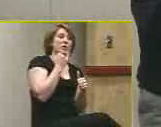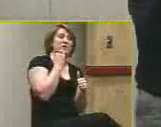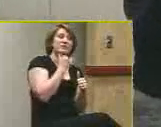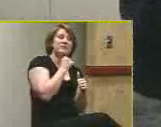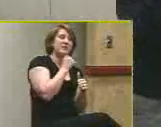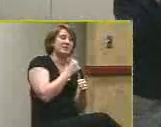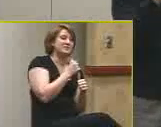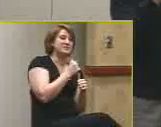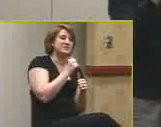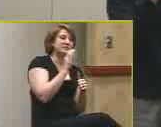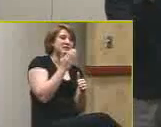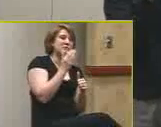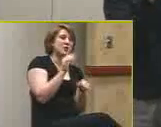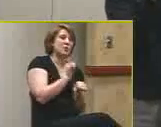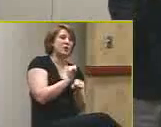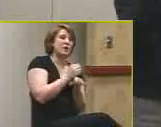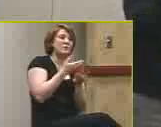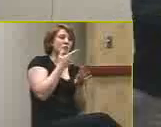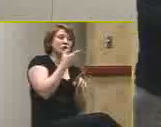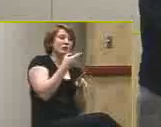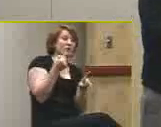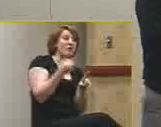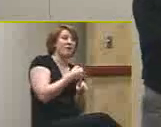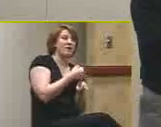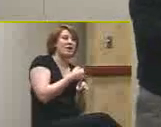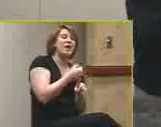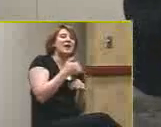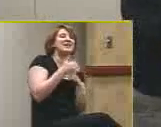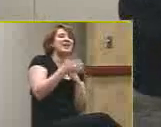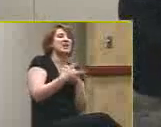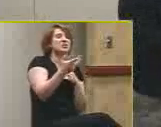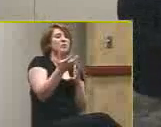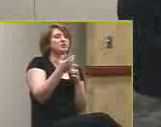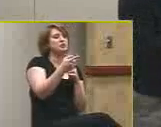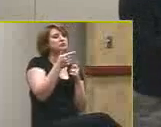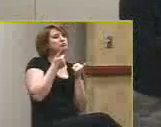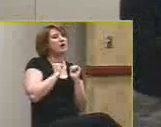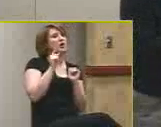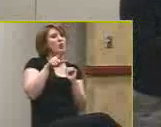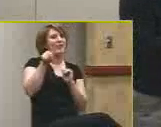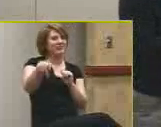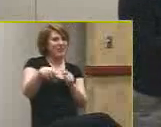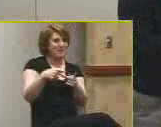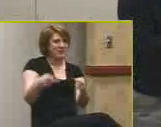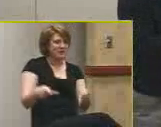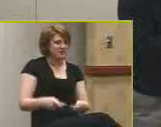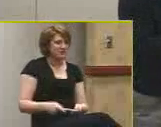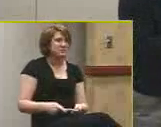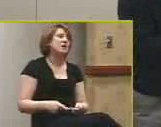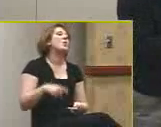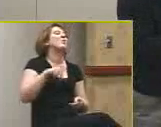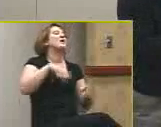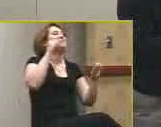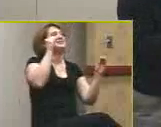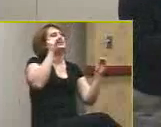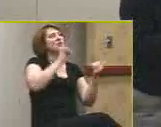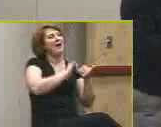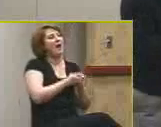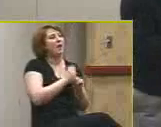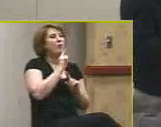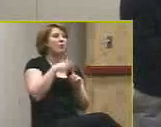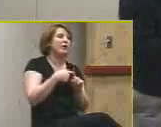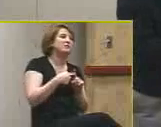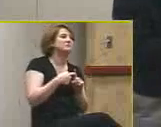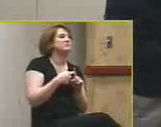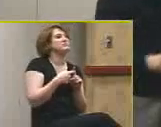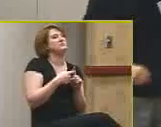working, before you hit or anything like that, the next thing we'd want you to do is go to this place. We'd have to teach them how and when and why to